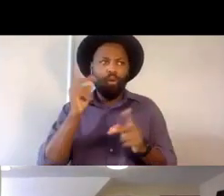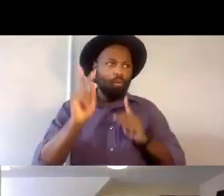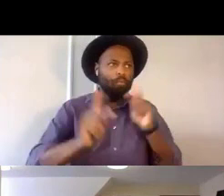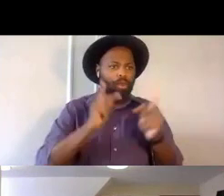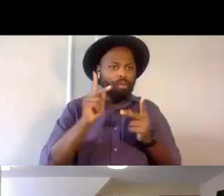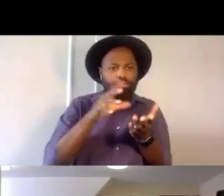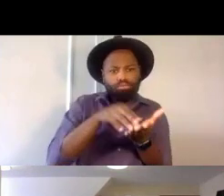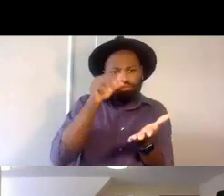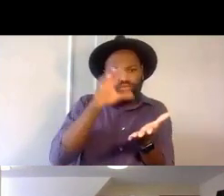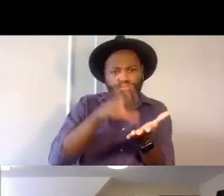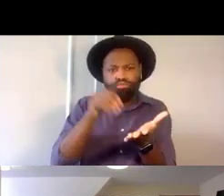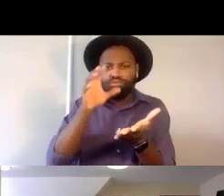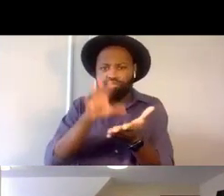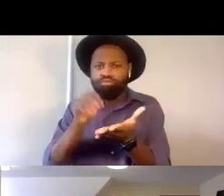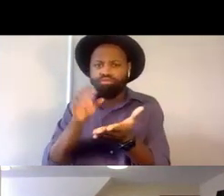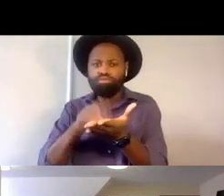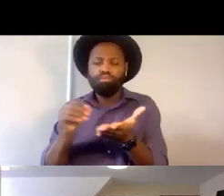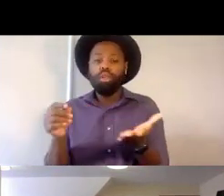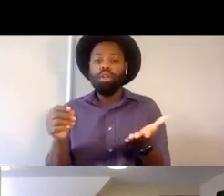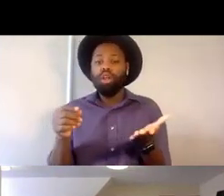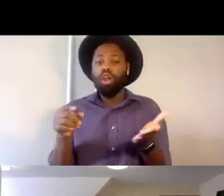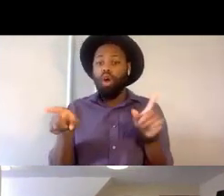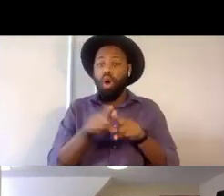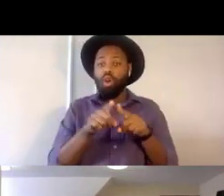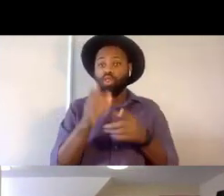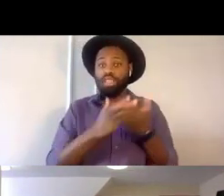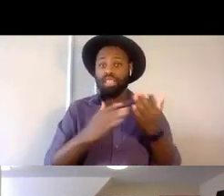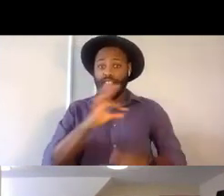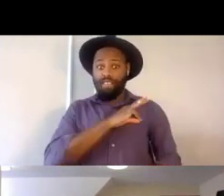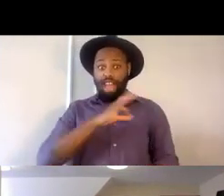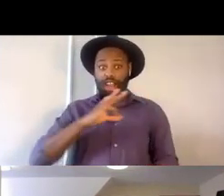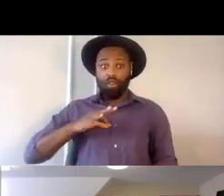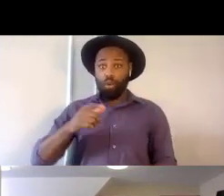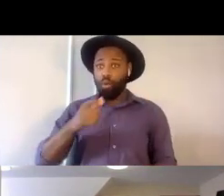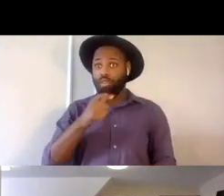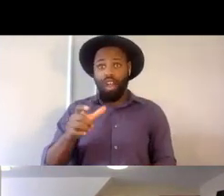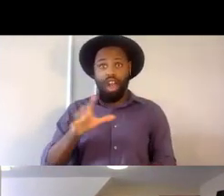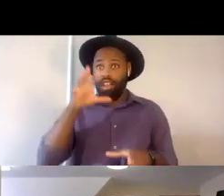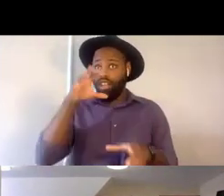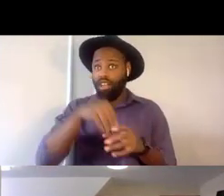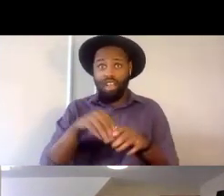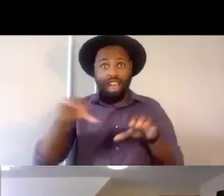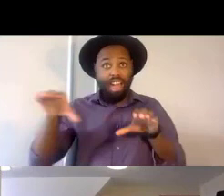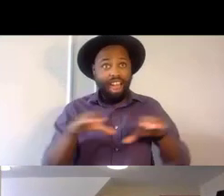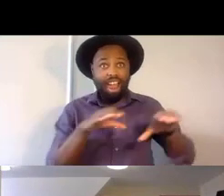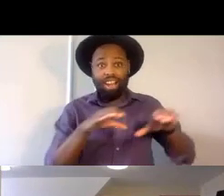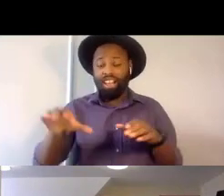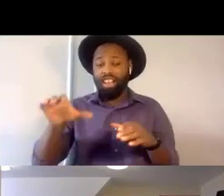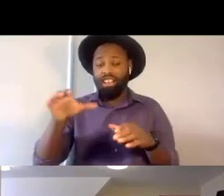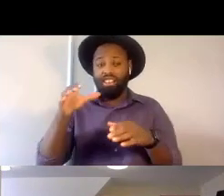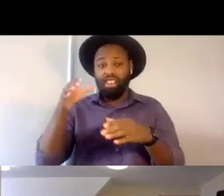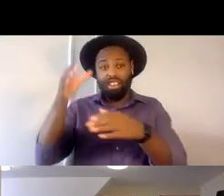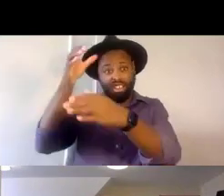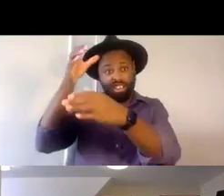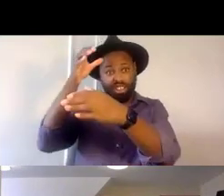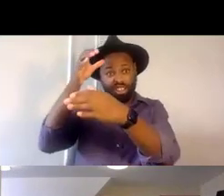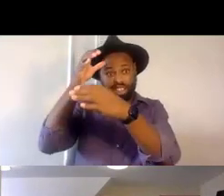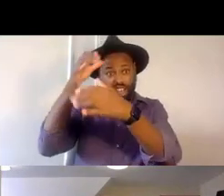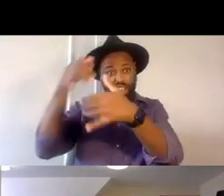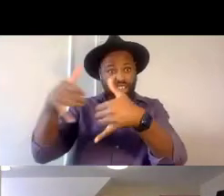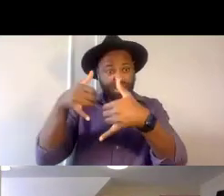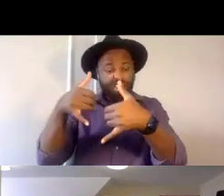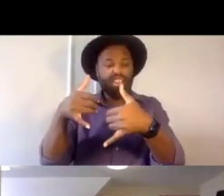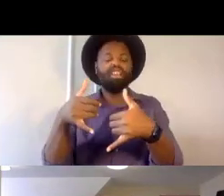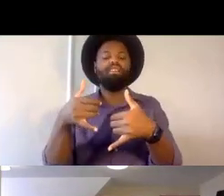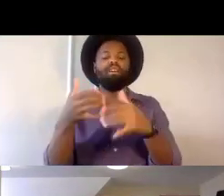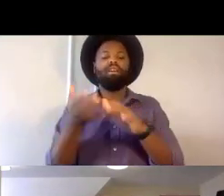and also for some faculty who were not very active in scholarship to begin to develop their own identity as scholars.